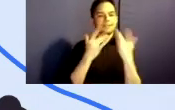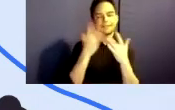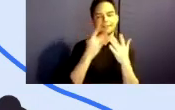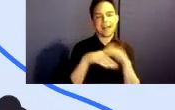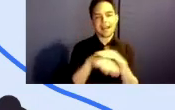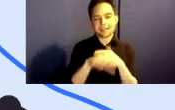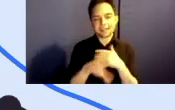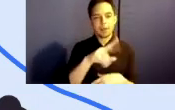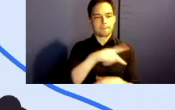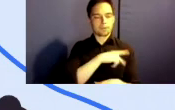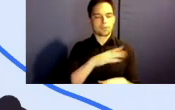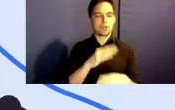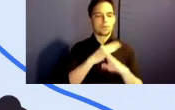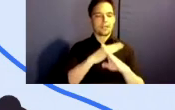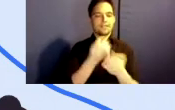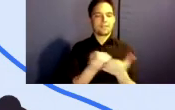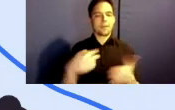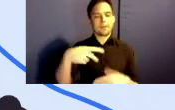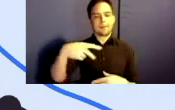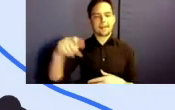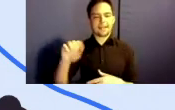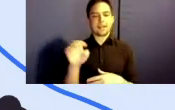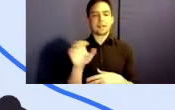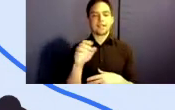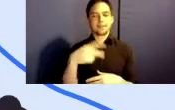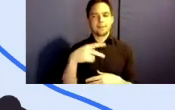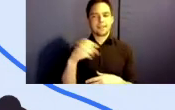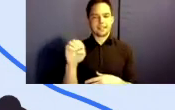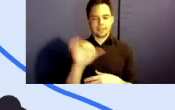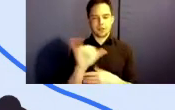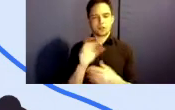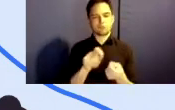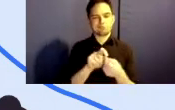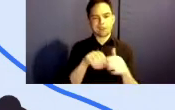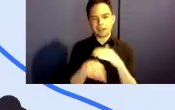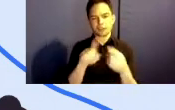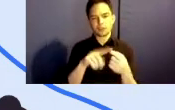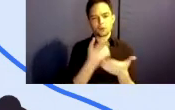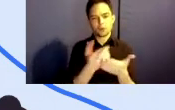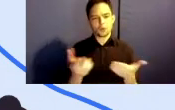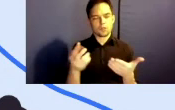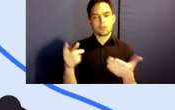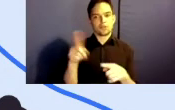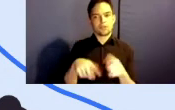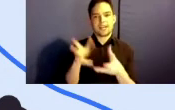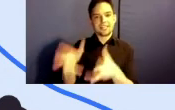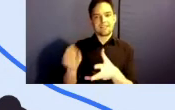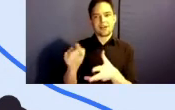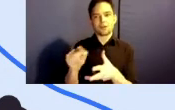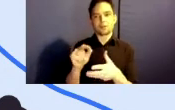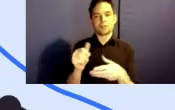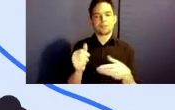protective equipment, PPE, and associated access to resources. They cannot be left out of provision of the